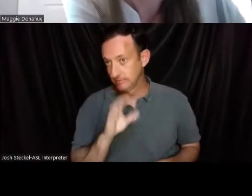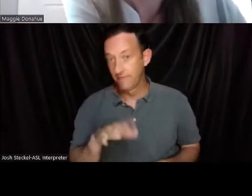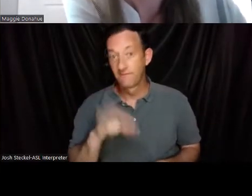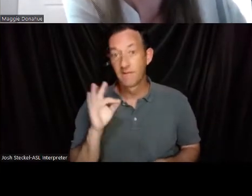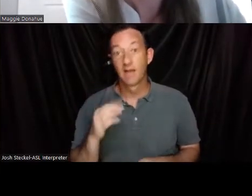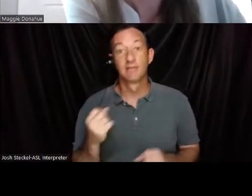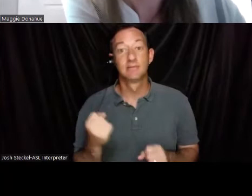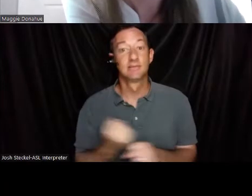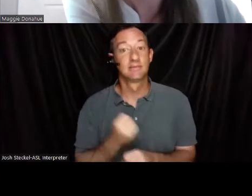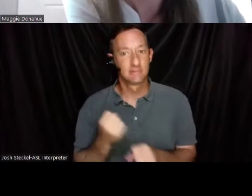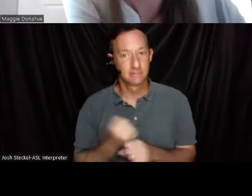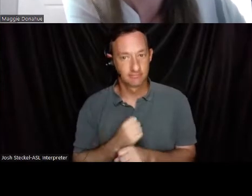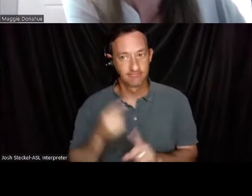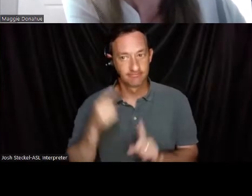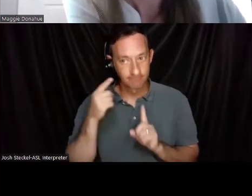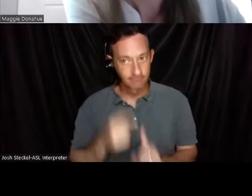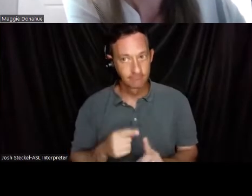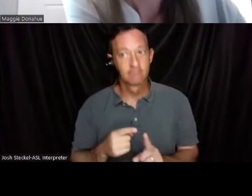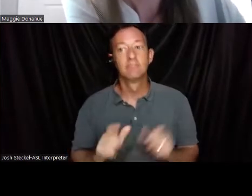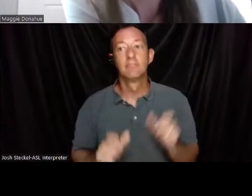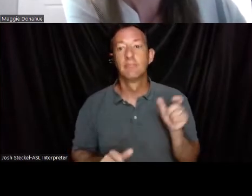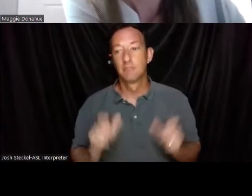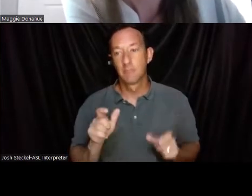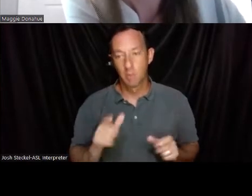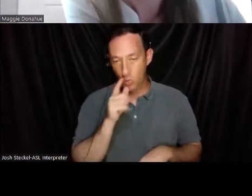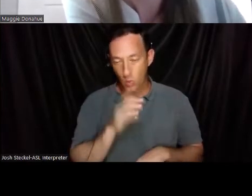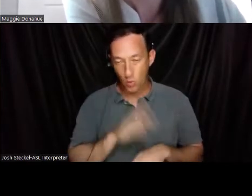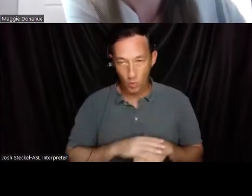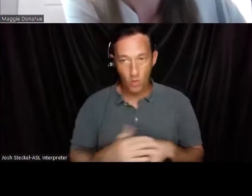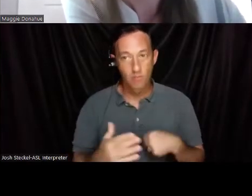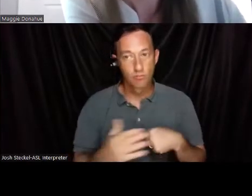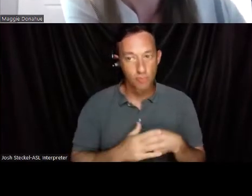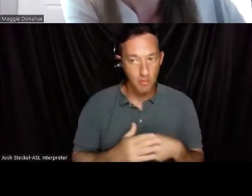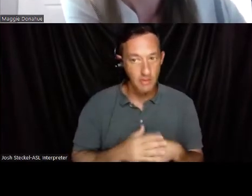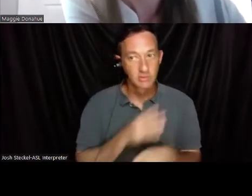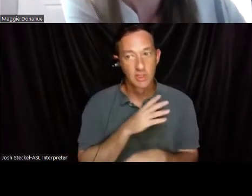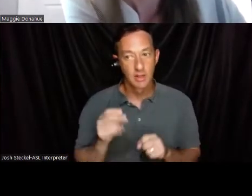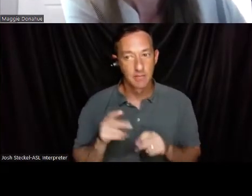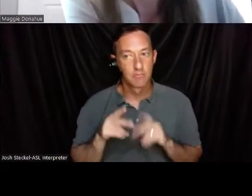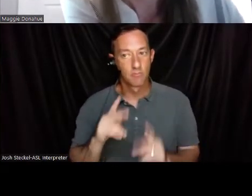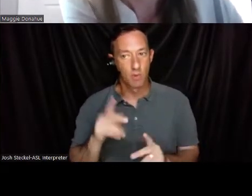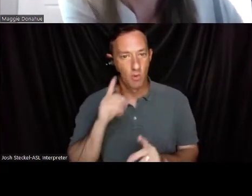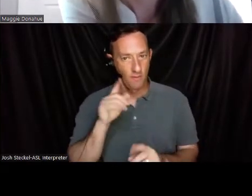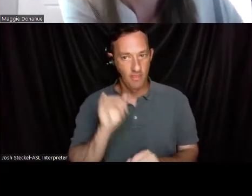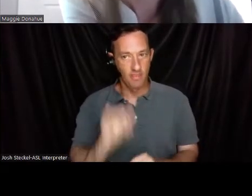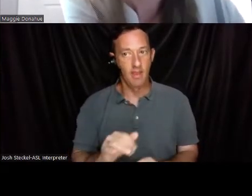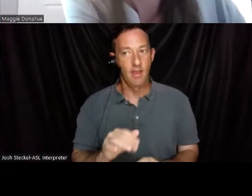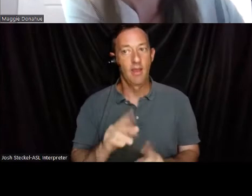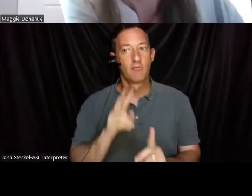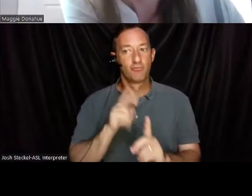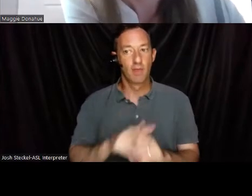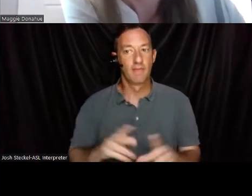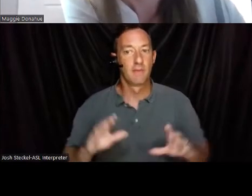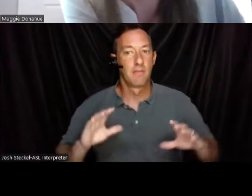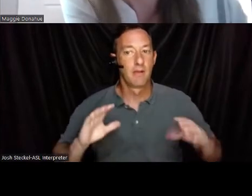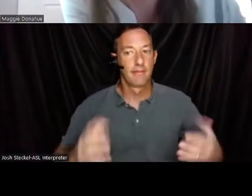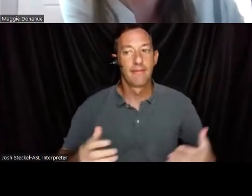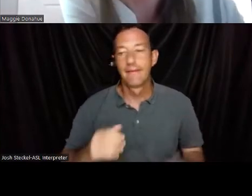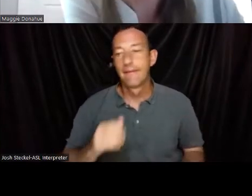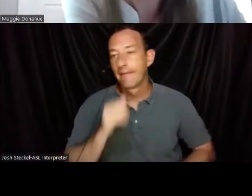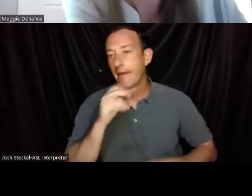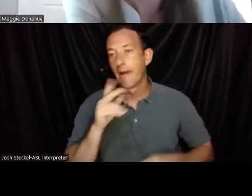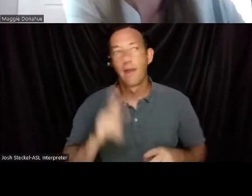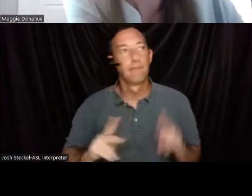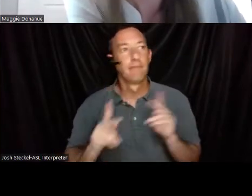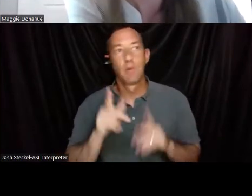are specifically about people on probation and parole for the relevant populations, not, for example, people who have been